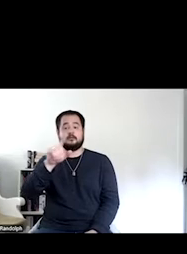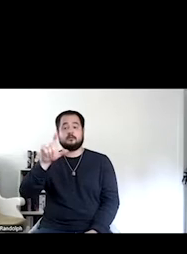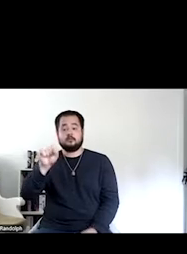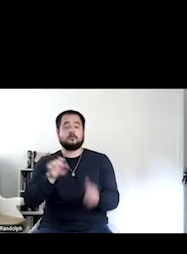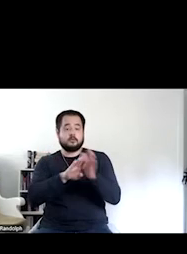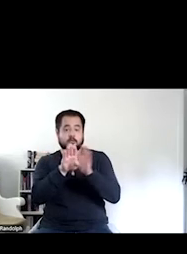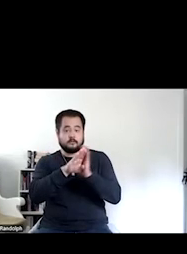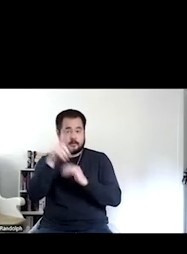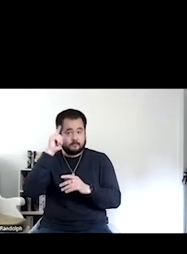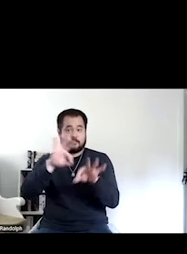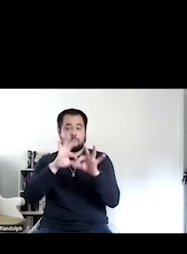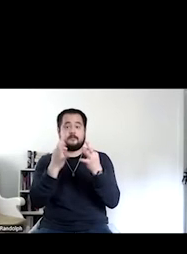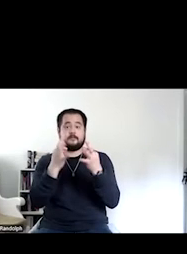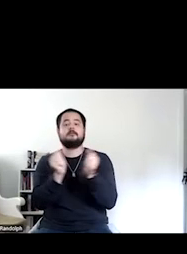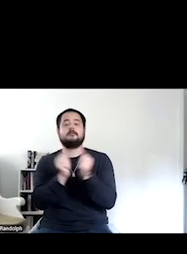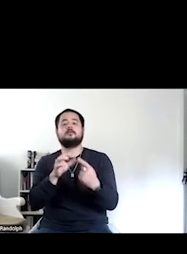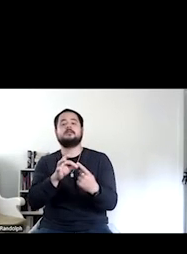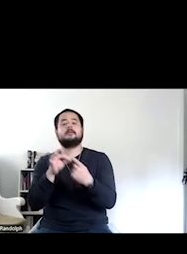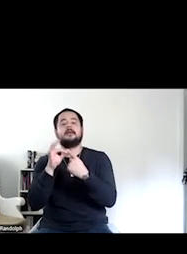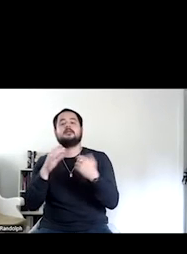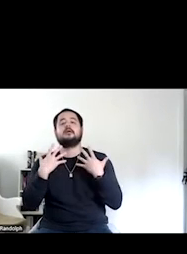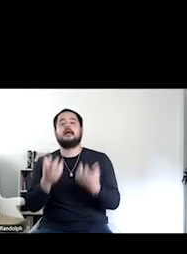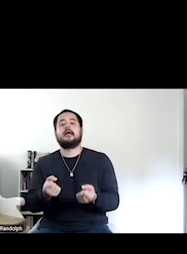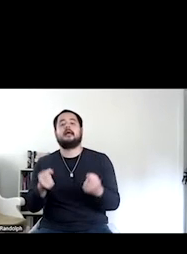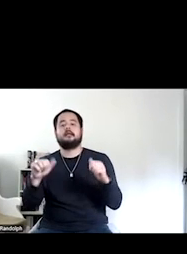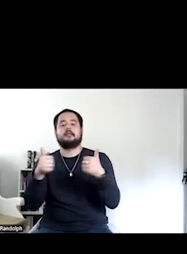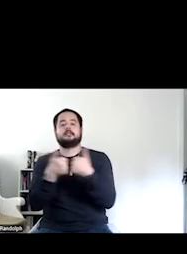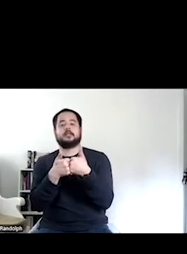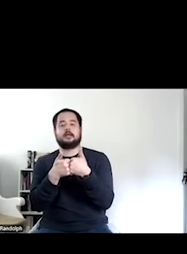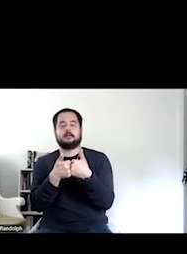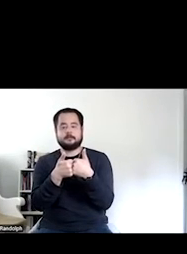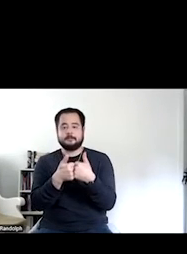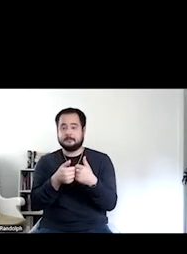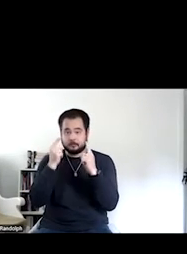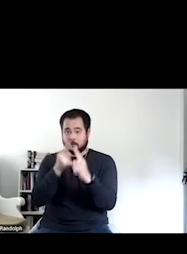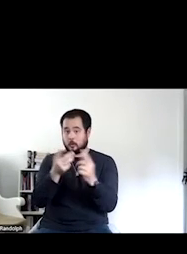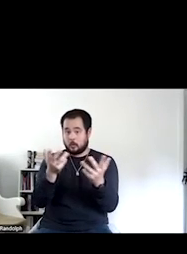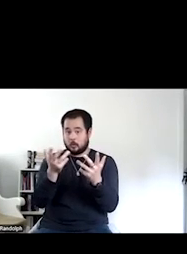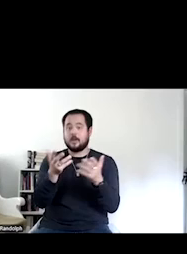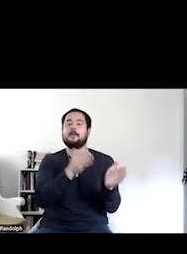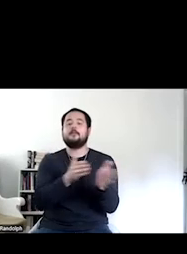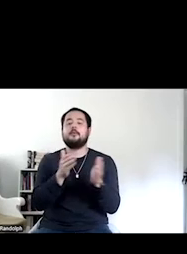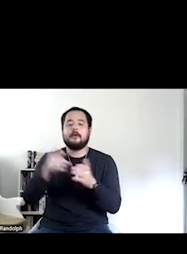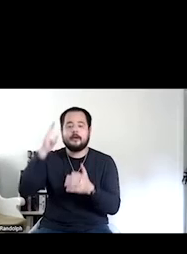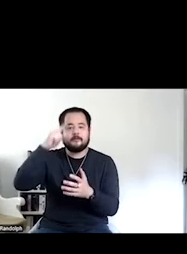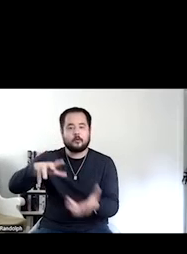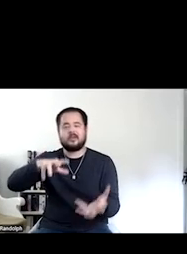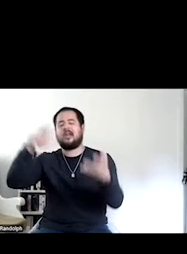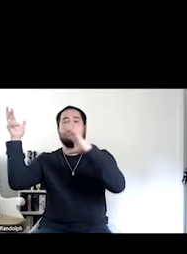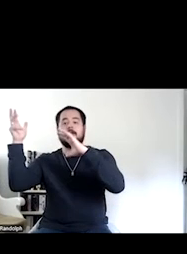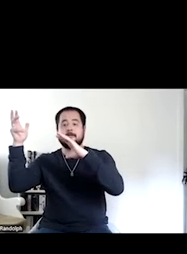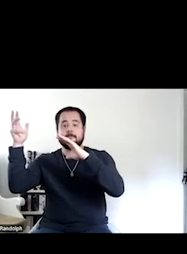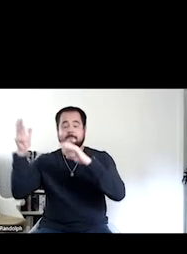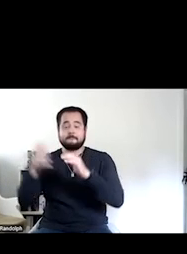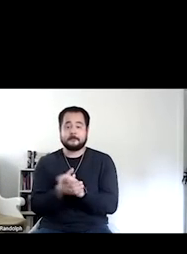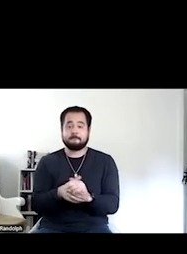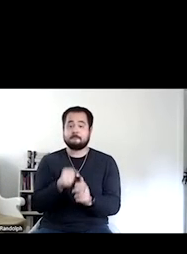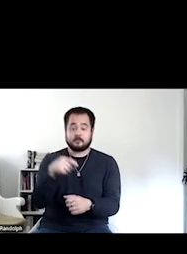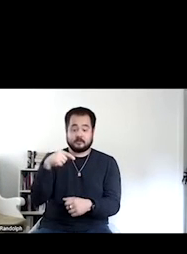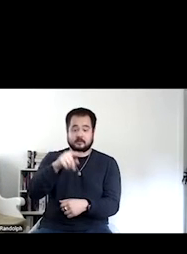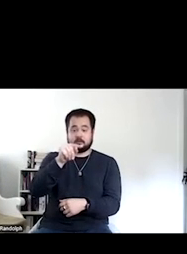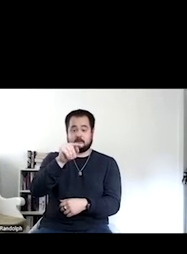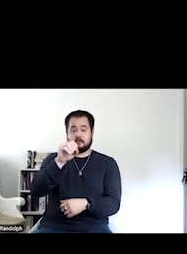healthcare challenges, with the goal of helping them prepare for disasters. And these are tools that we developed after a research